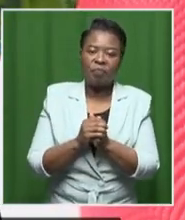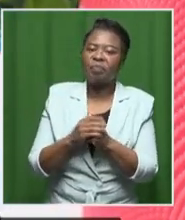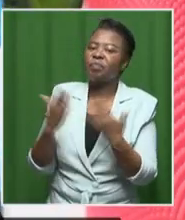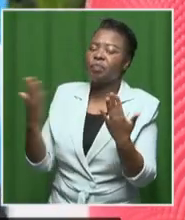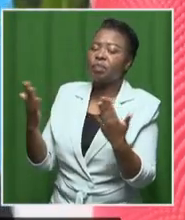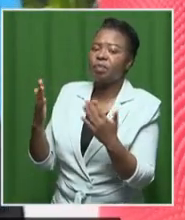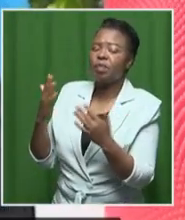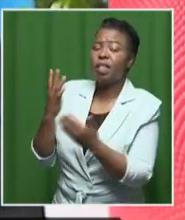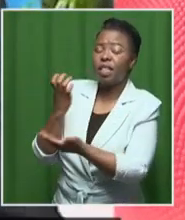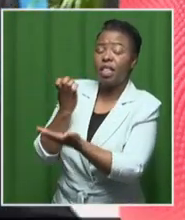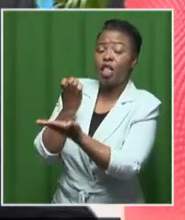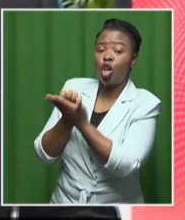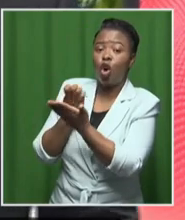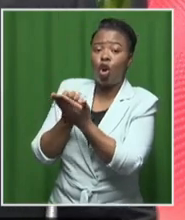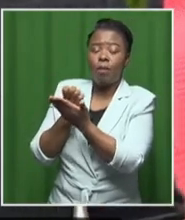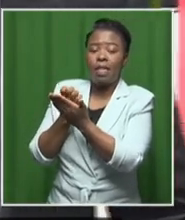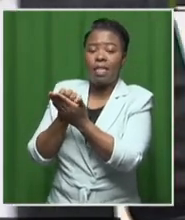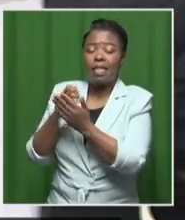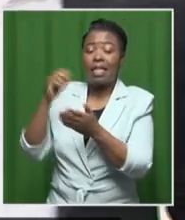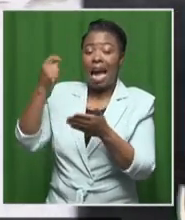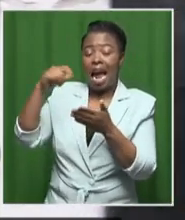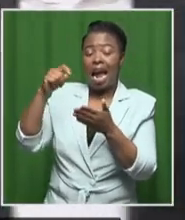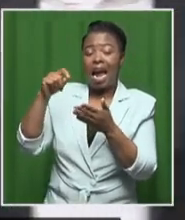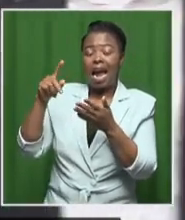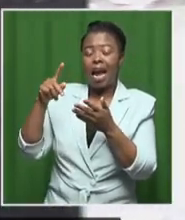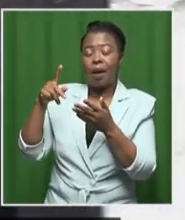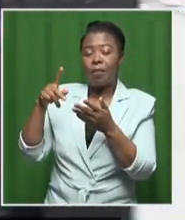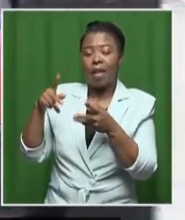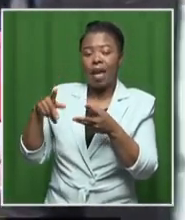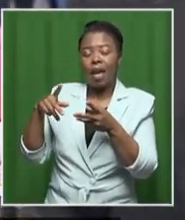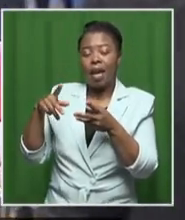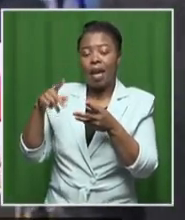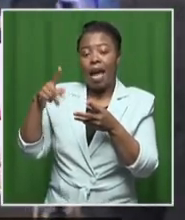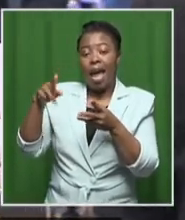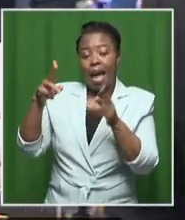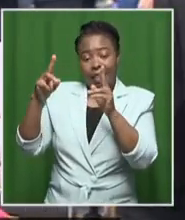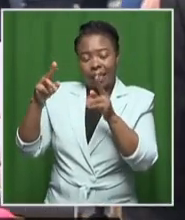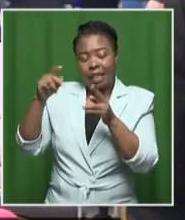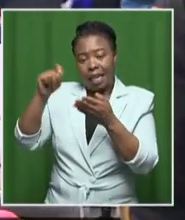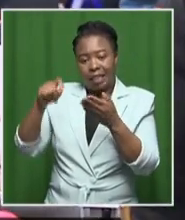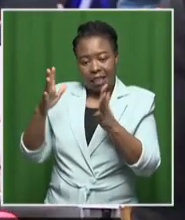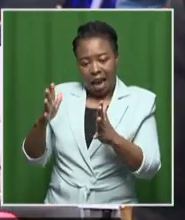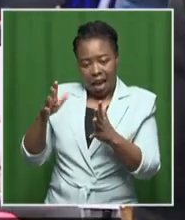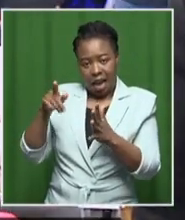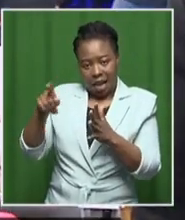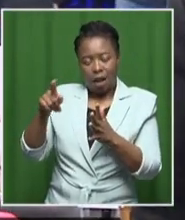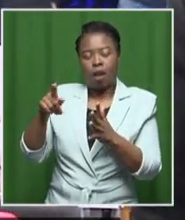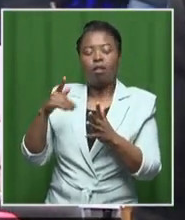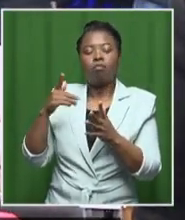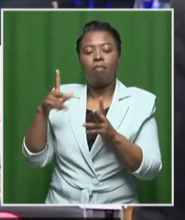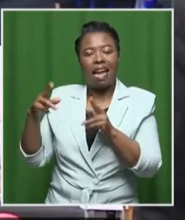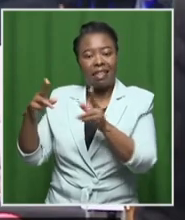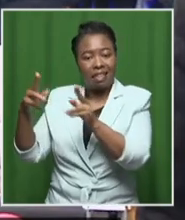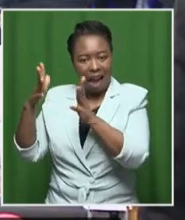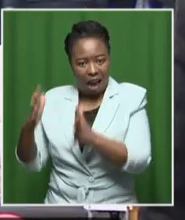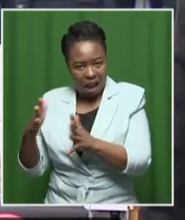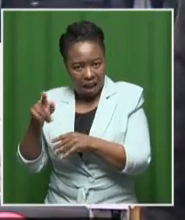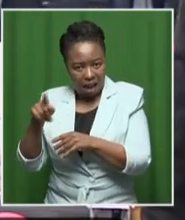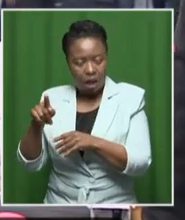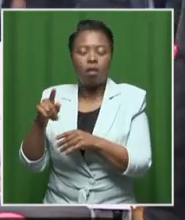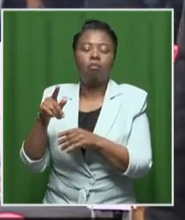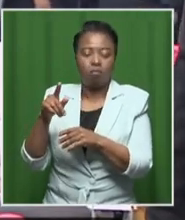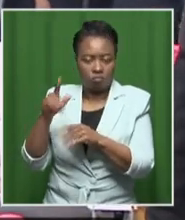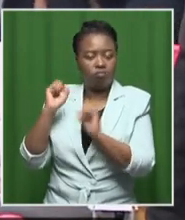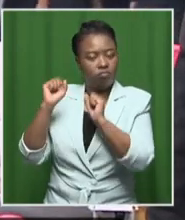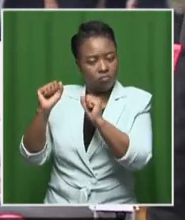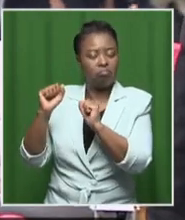economics editor here at the Gallagher Convention Centre, just laying it out for us ahead of the discussions, high-level discussions that will get